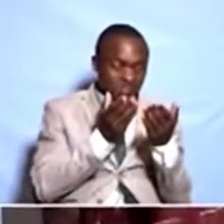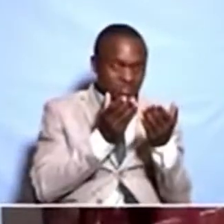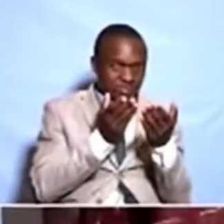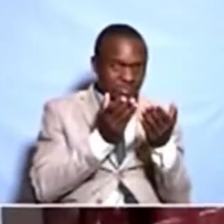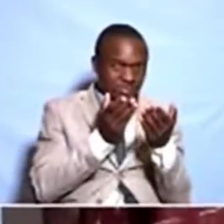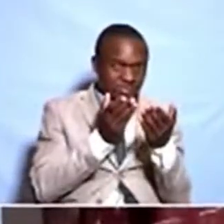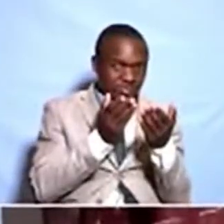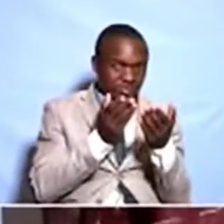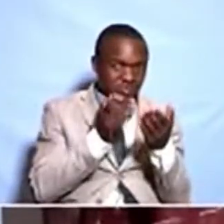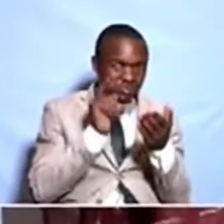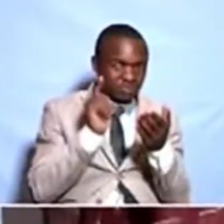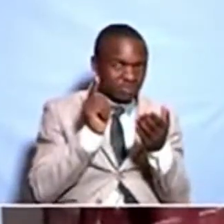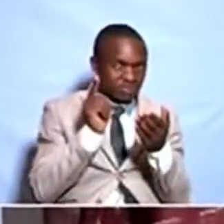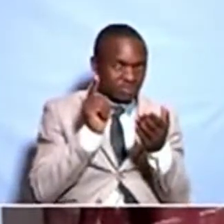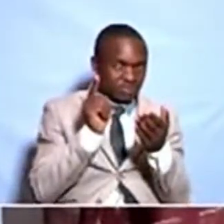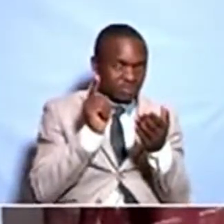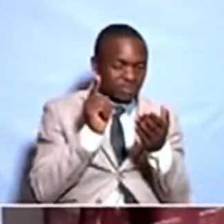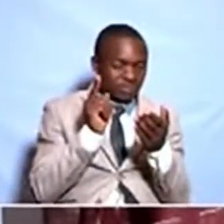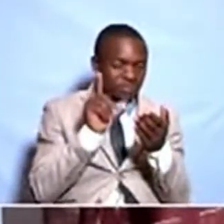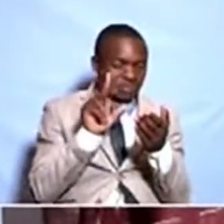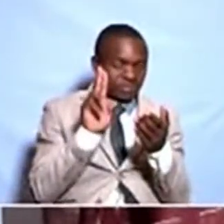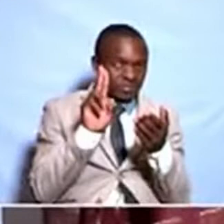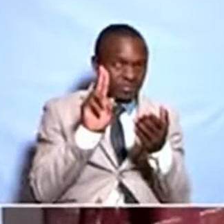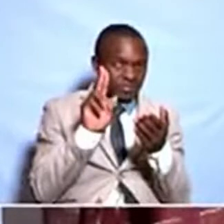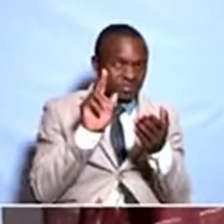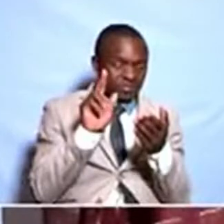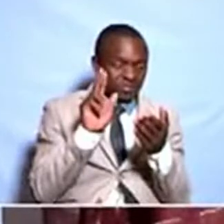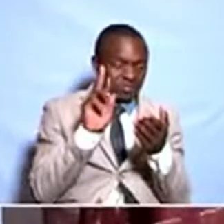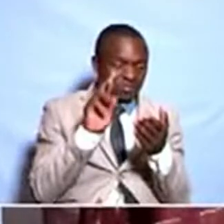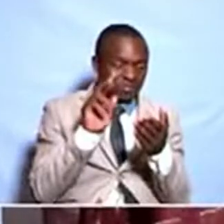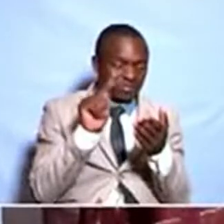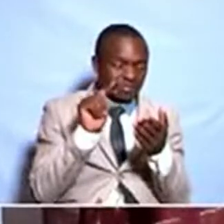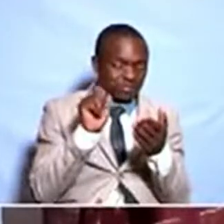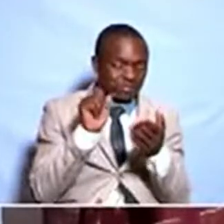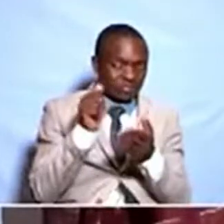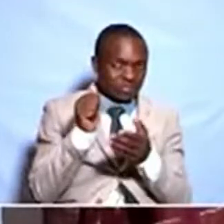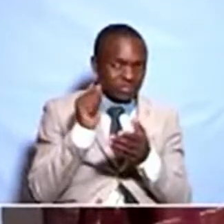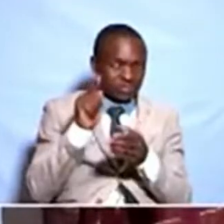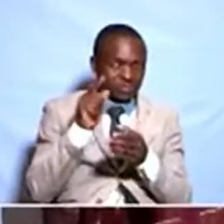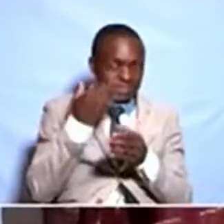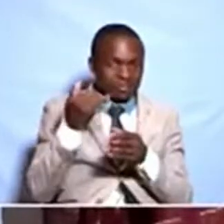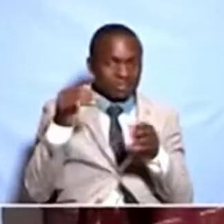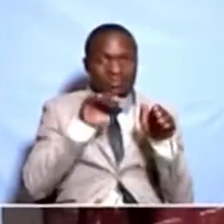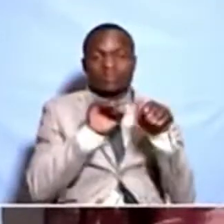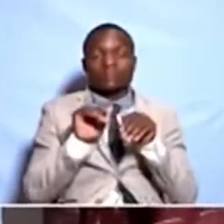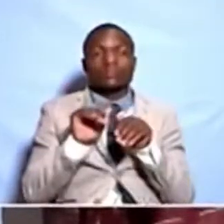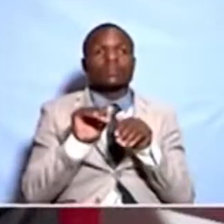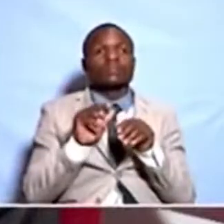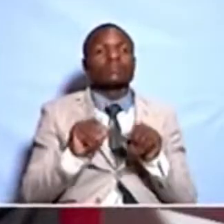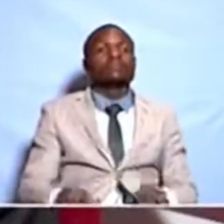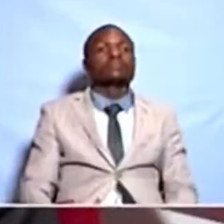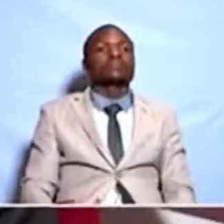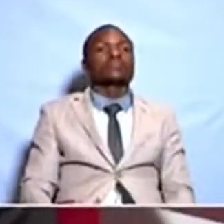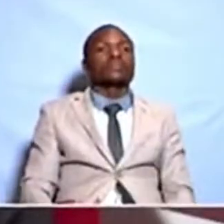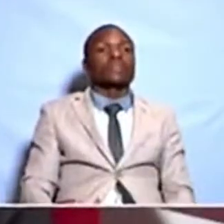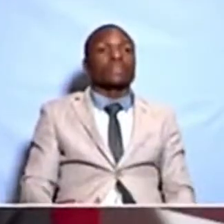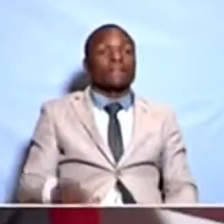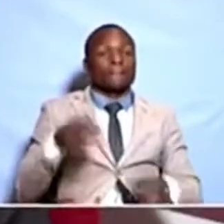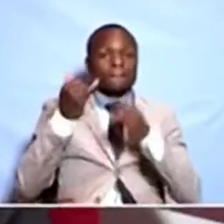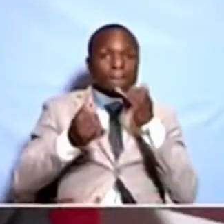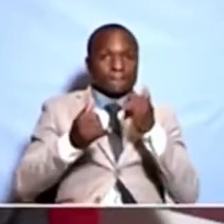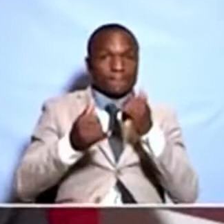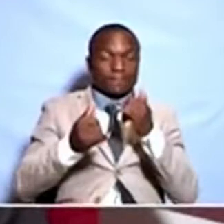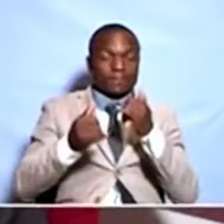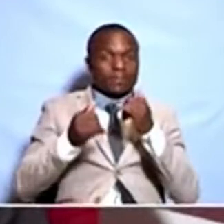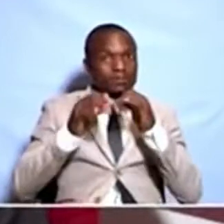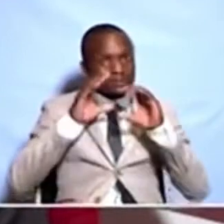for physical inspection. And these are the issues that we avoid. Okay. Yes. Right, and the last one is on the